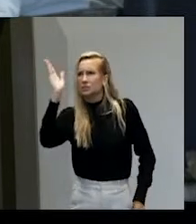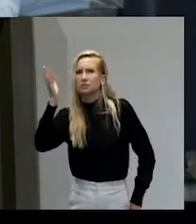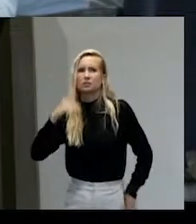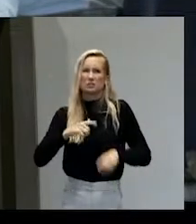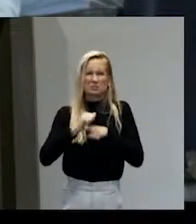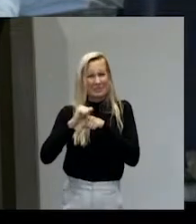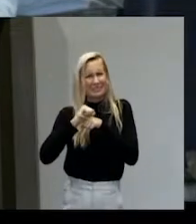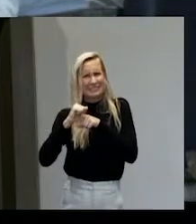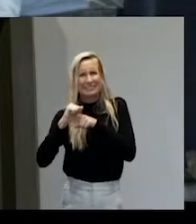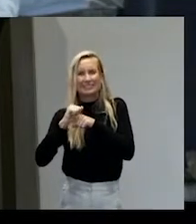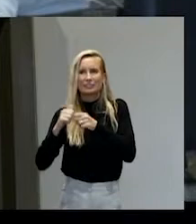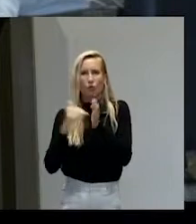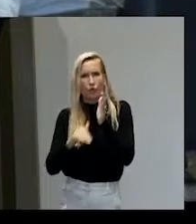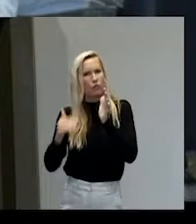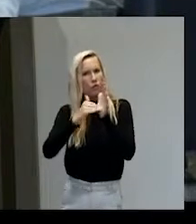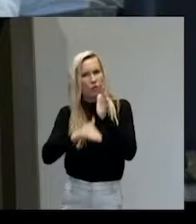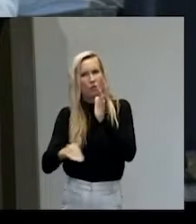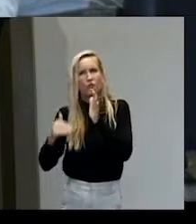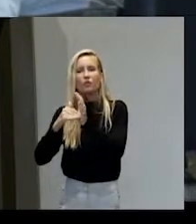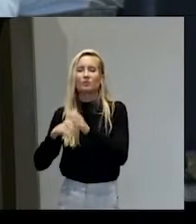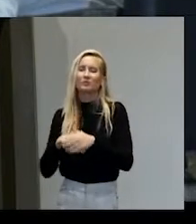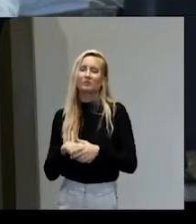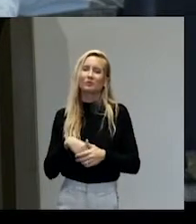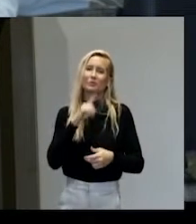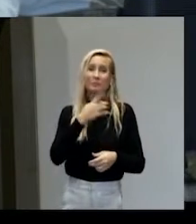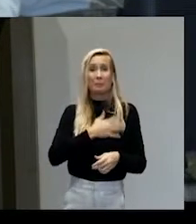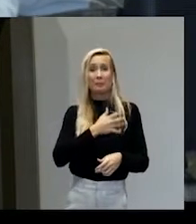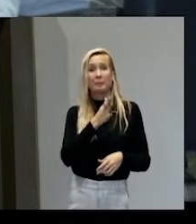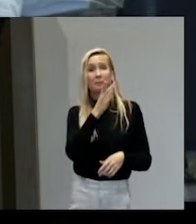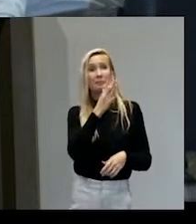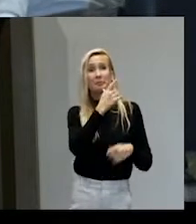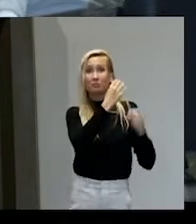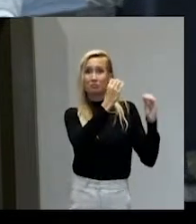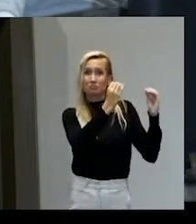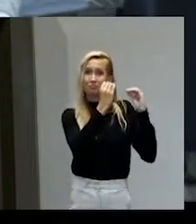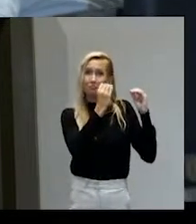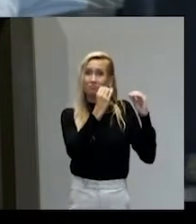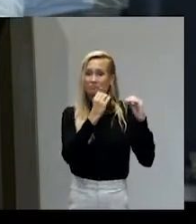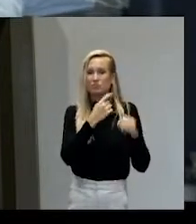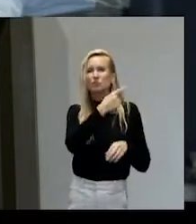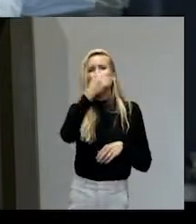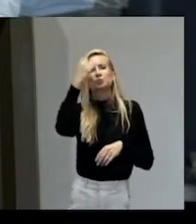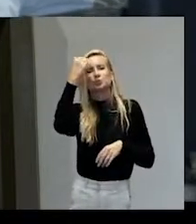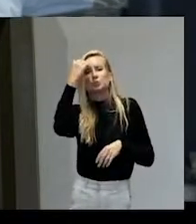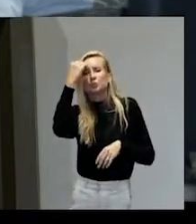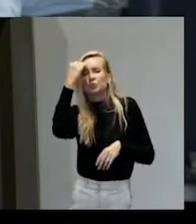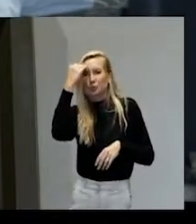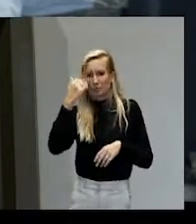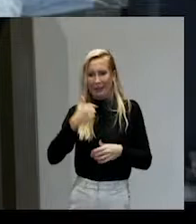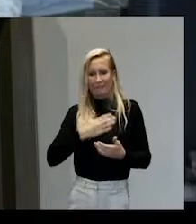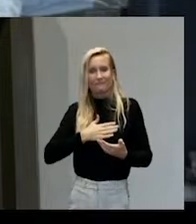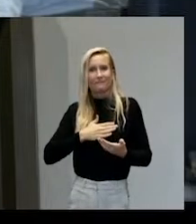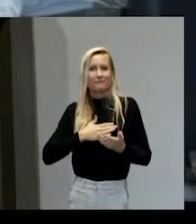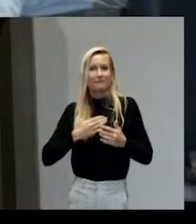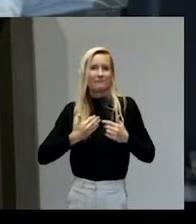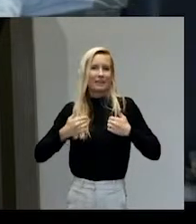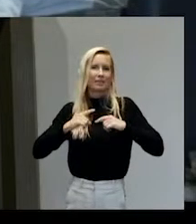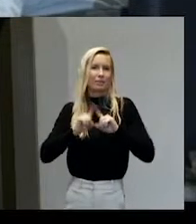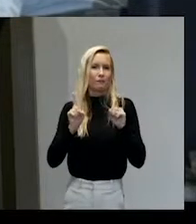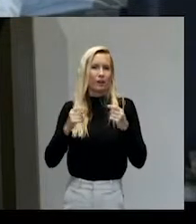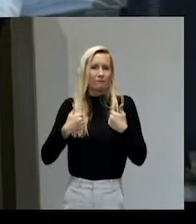age, my mom was really aware that I was different, and she was very worried about that. And so,